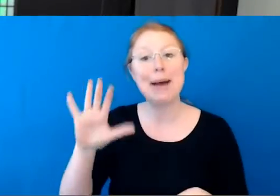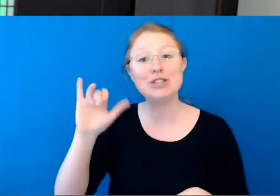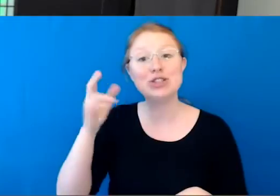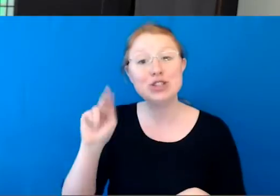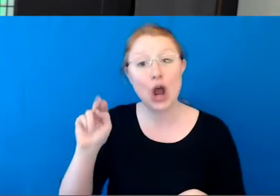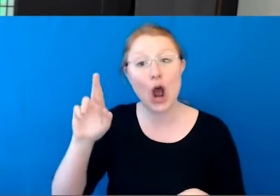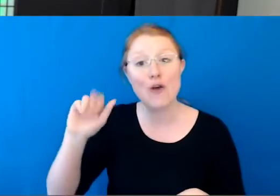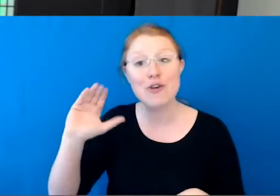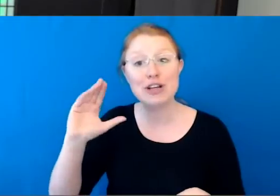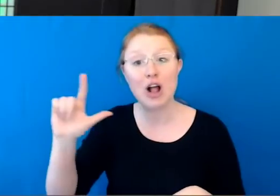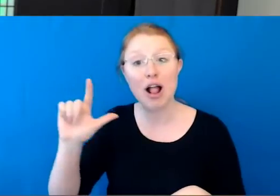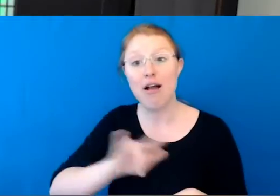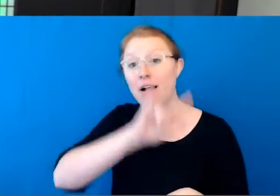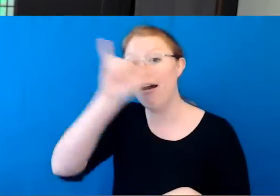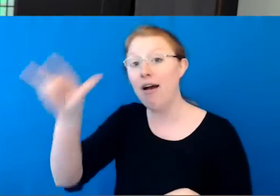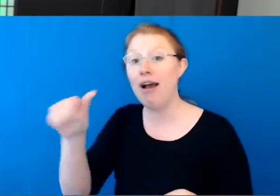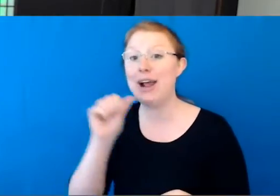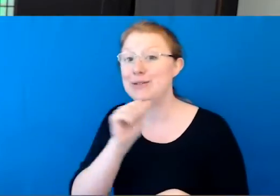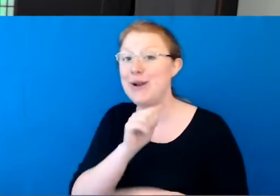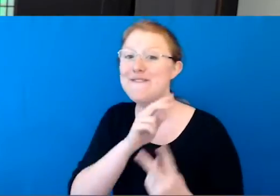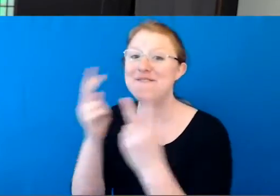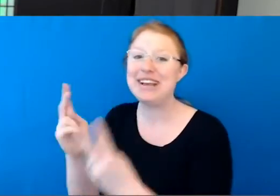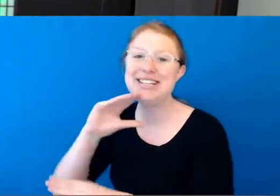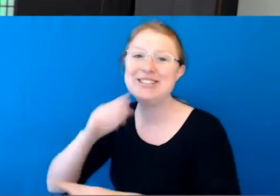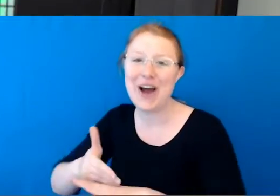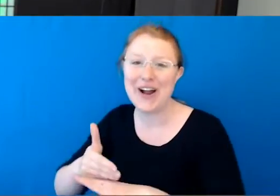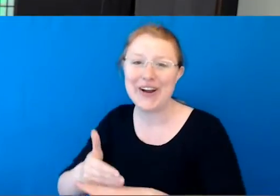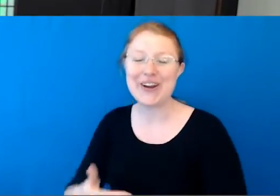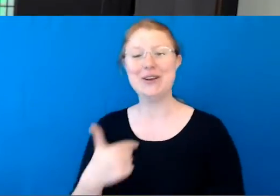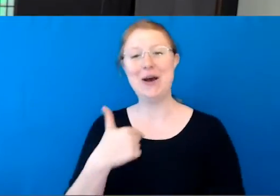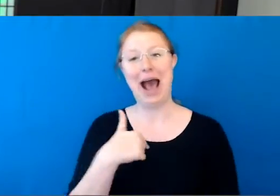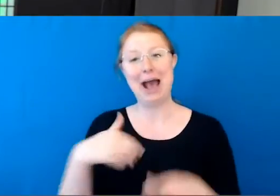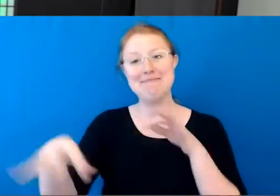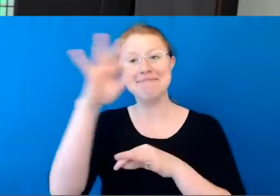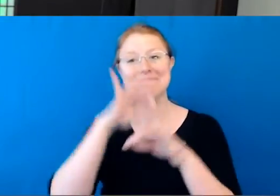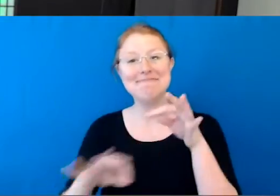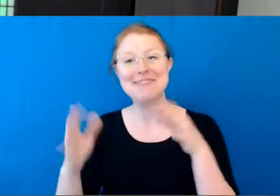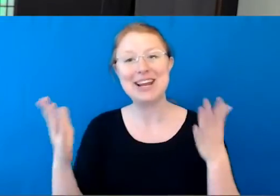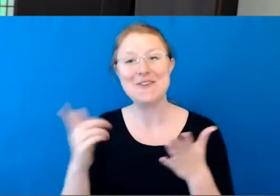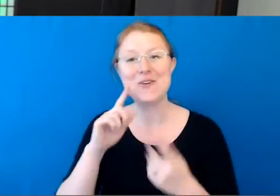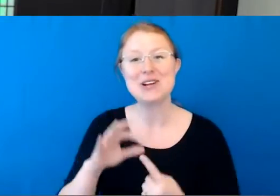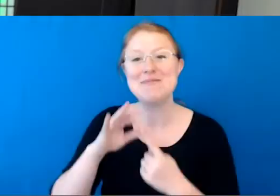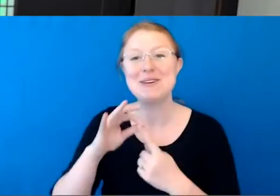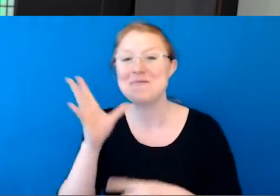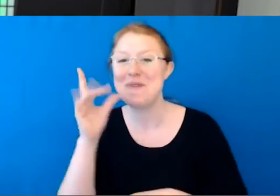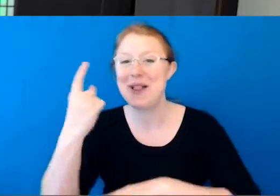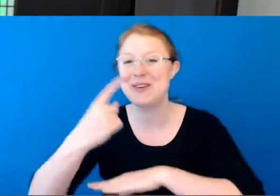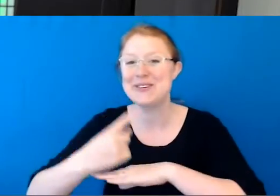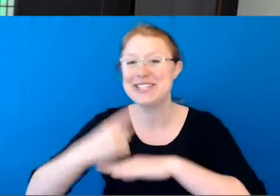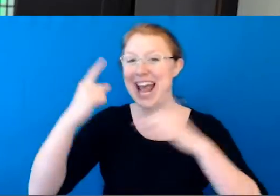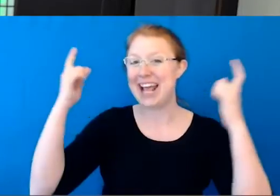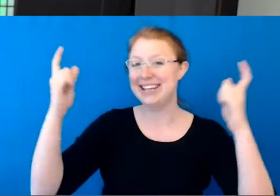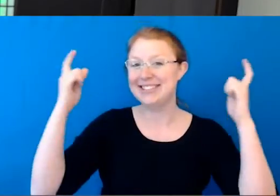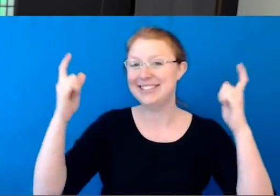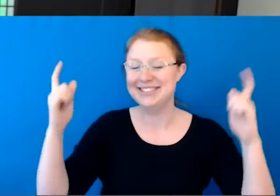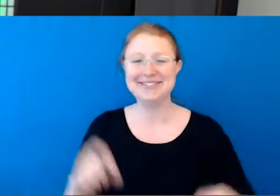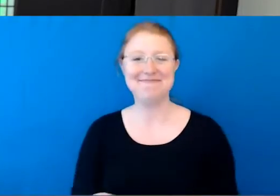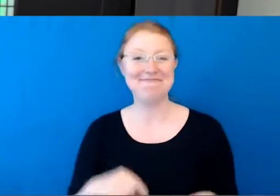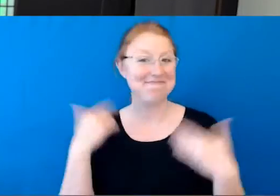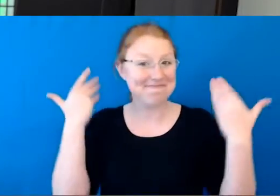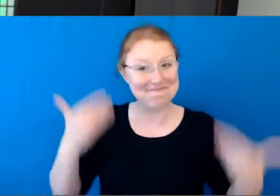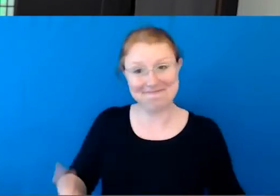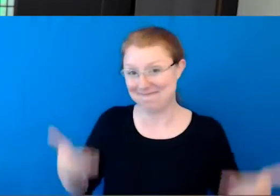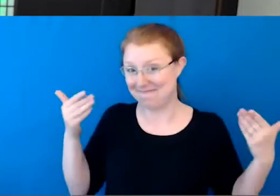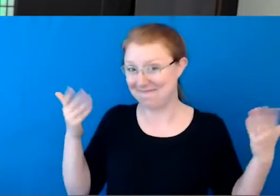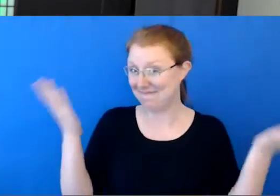daughter, and I'm filling in for a special Mother's Day sermon. So here I am, and ta-da. I want